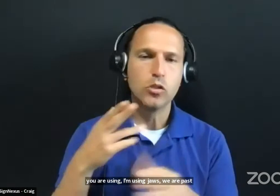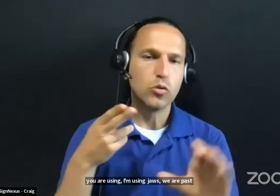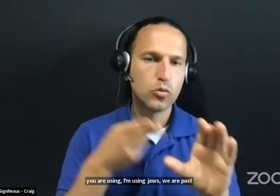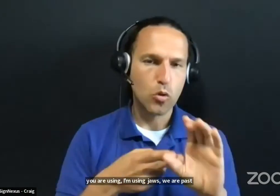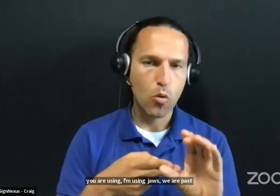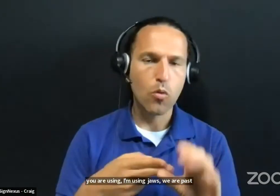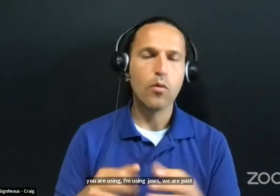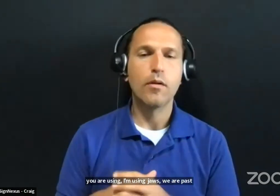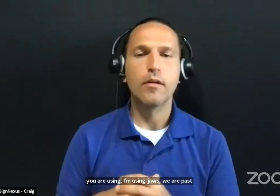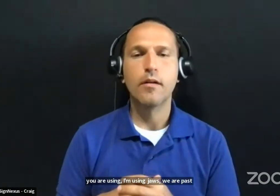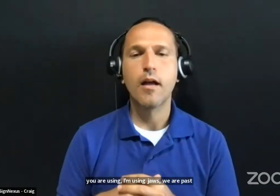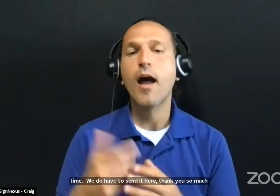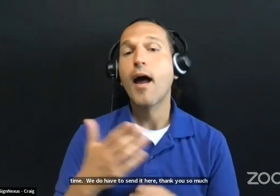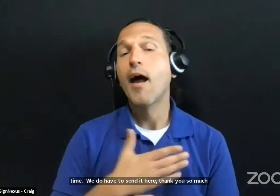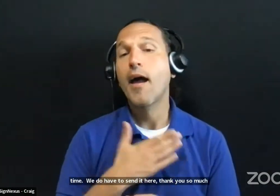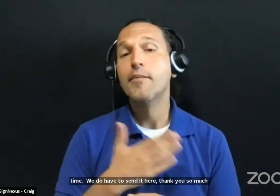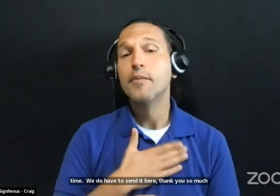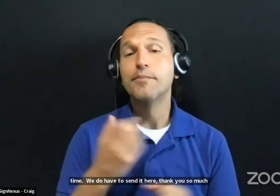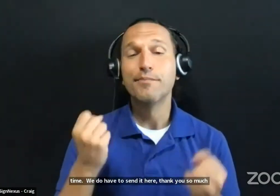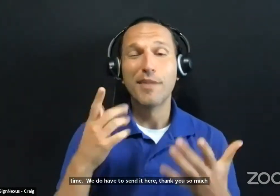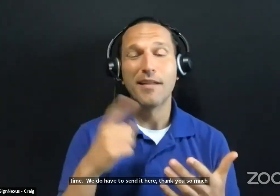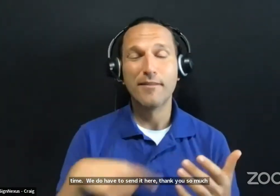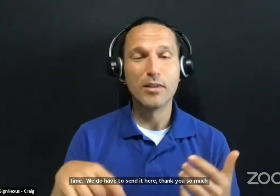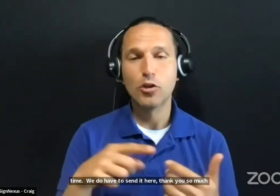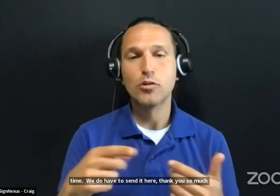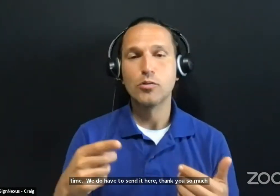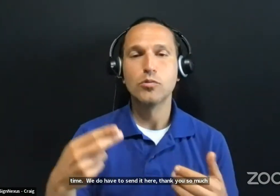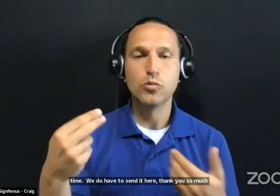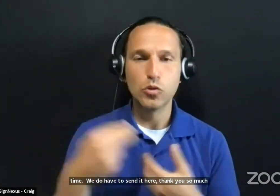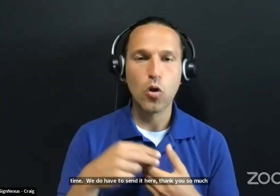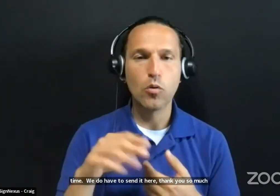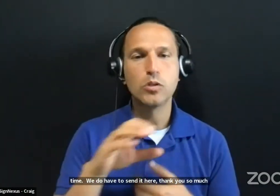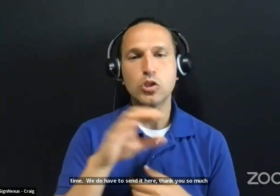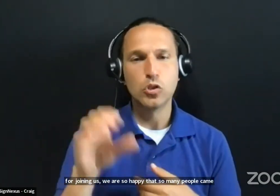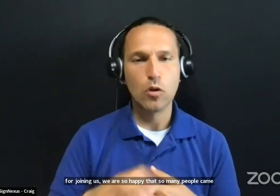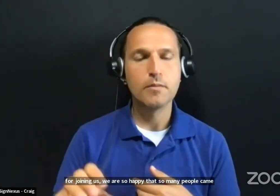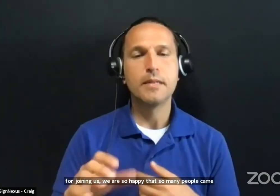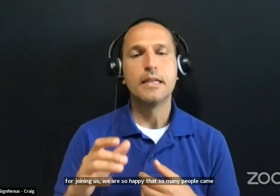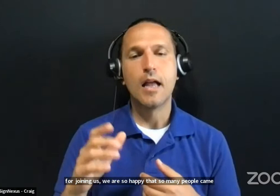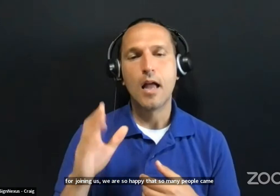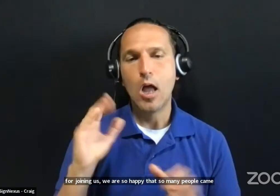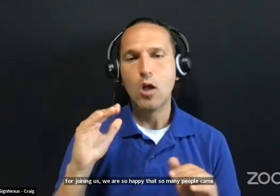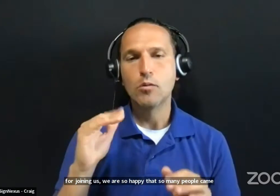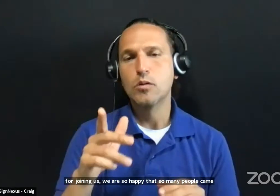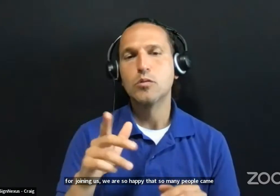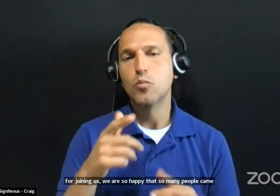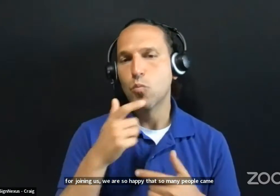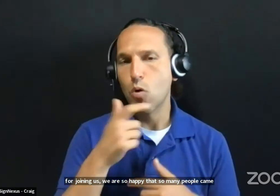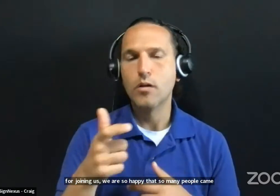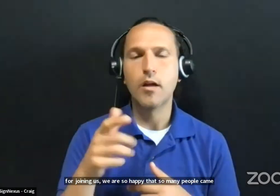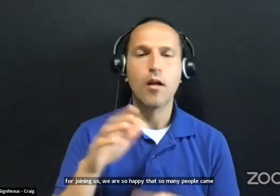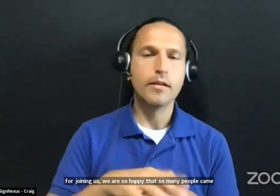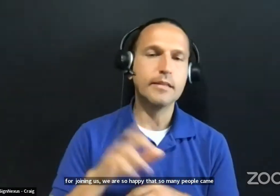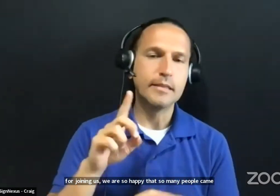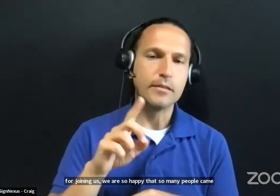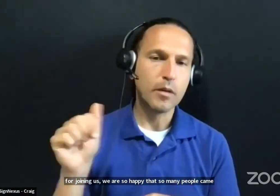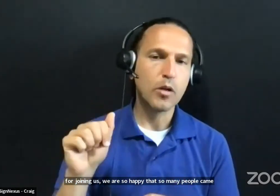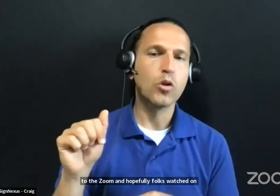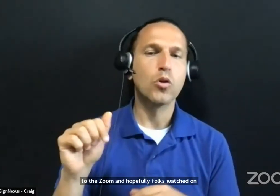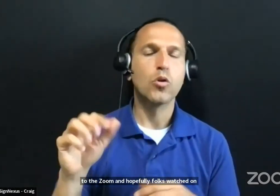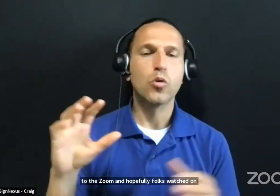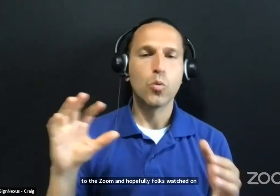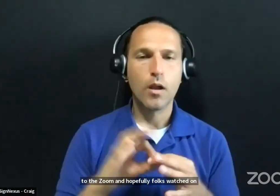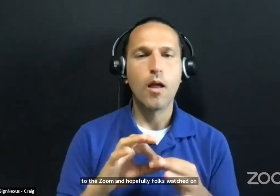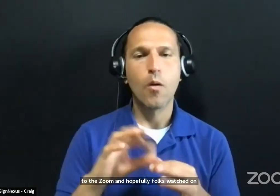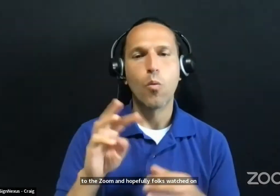us. We're so happy that so many people came to the Zoom, and hopefully folks watched on the Disability Unite website as